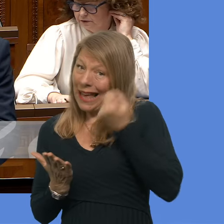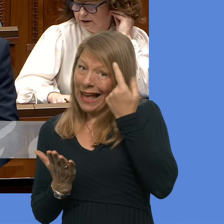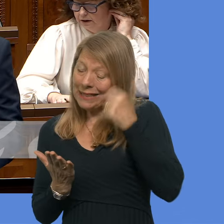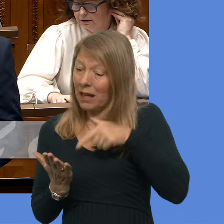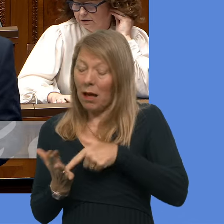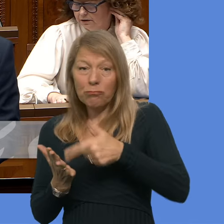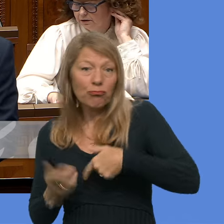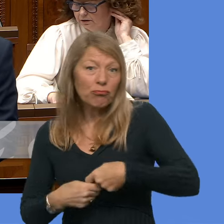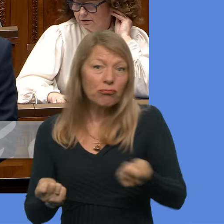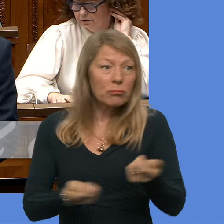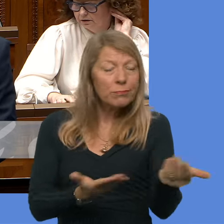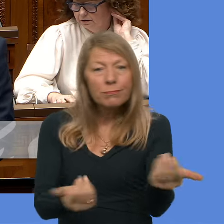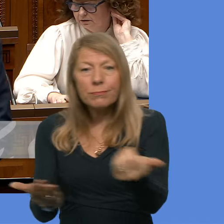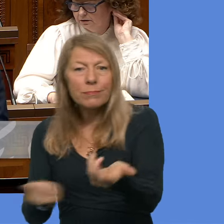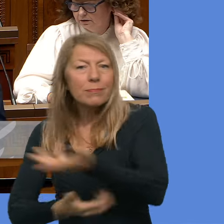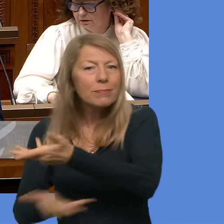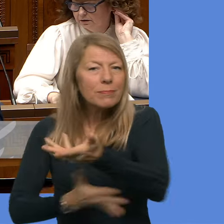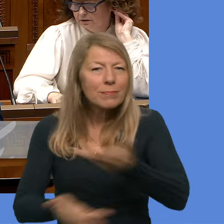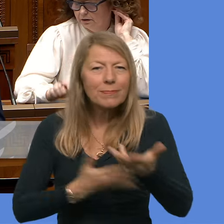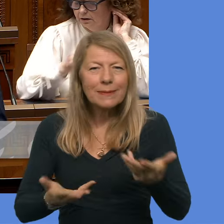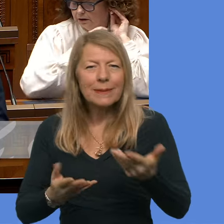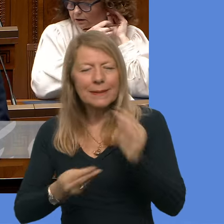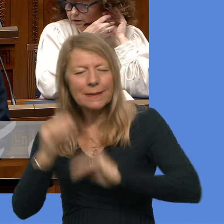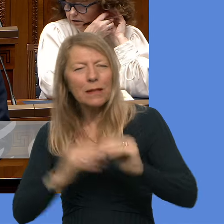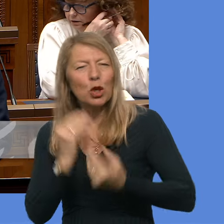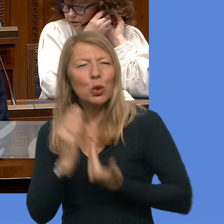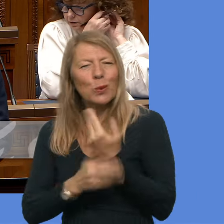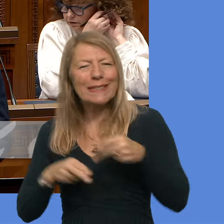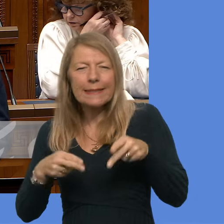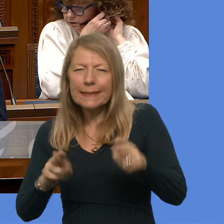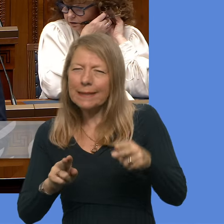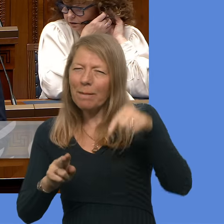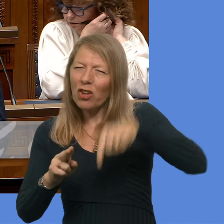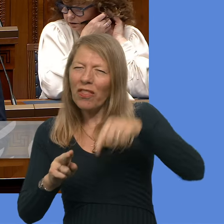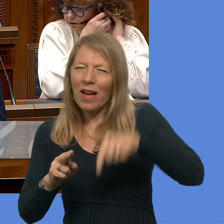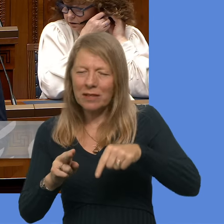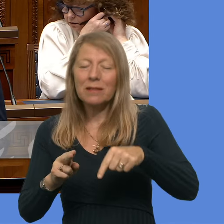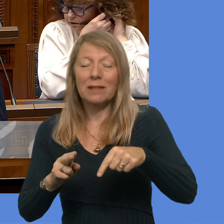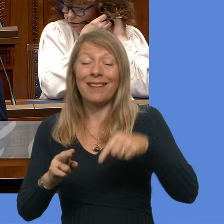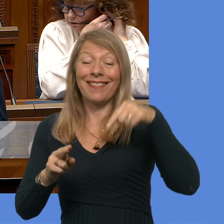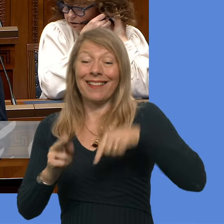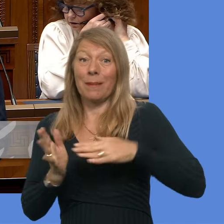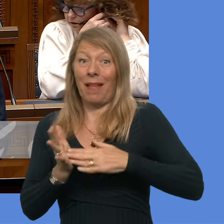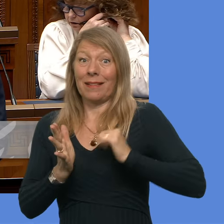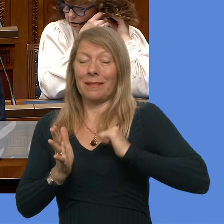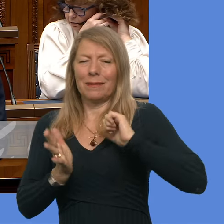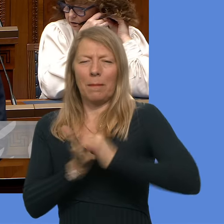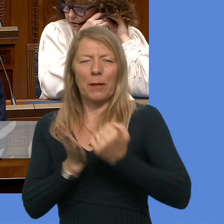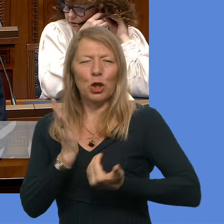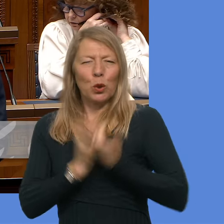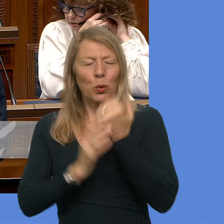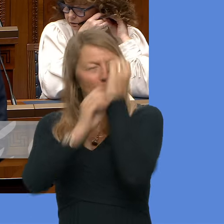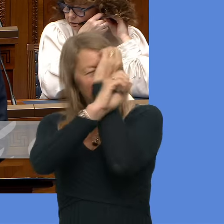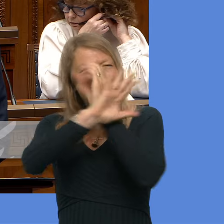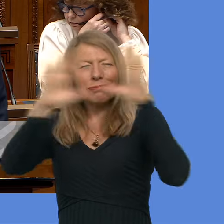optimal scheme structure. High-level design for the scheme will be published this month as part of the Department's response to the consultation. The